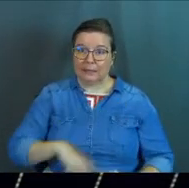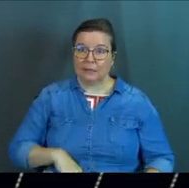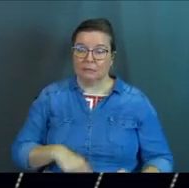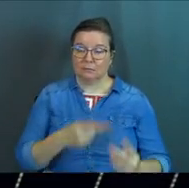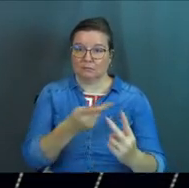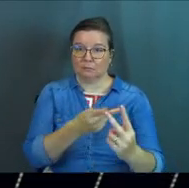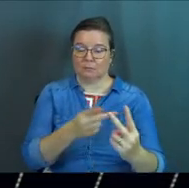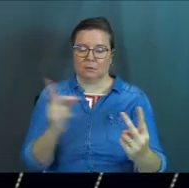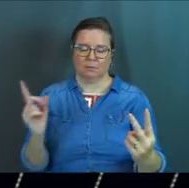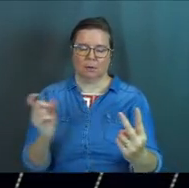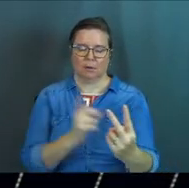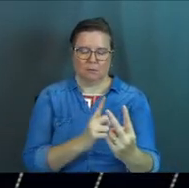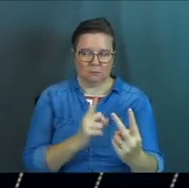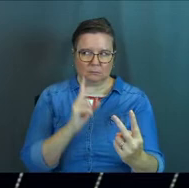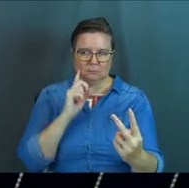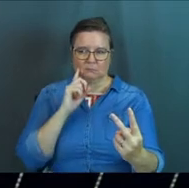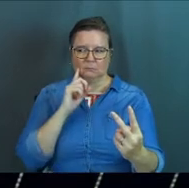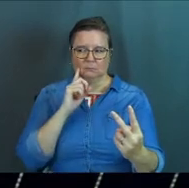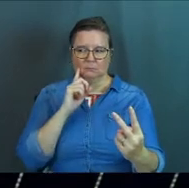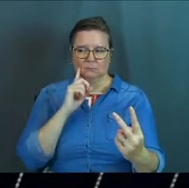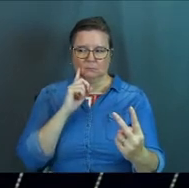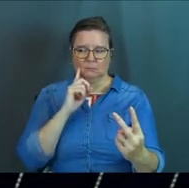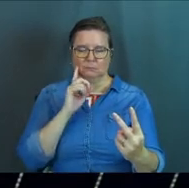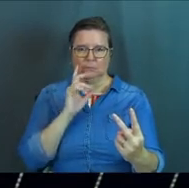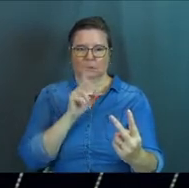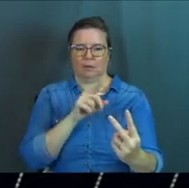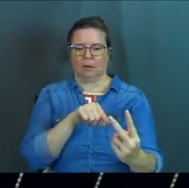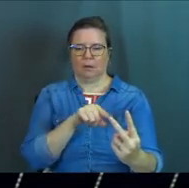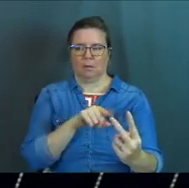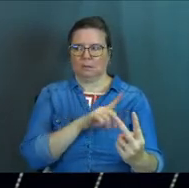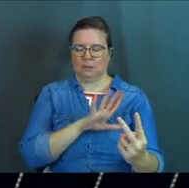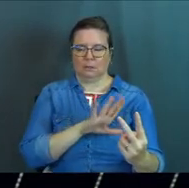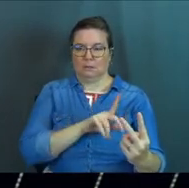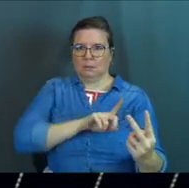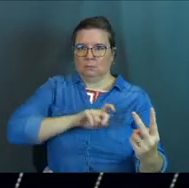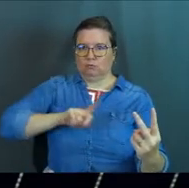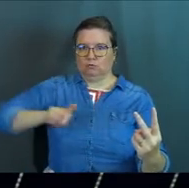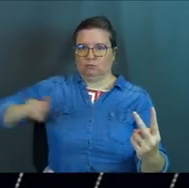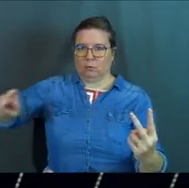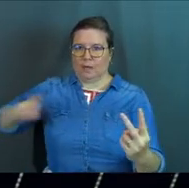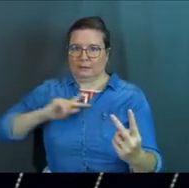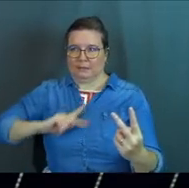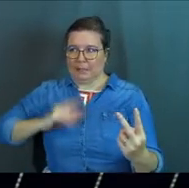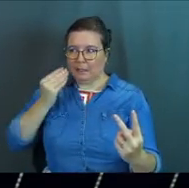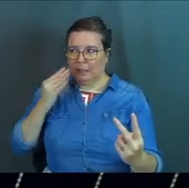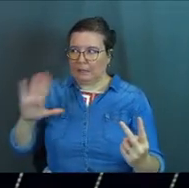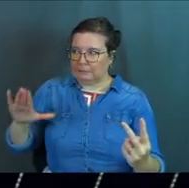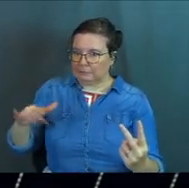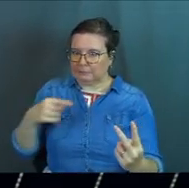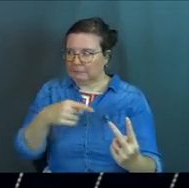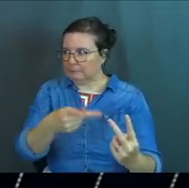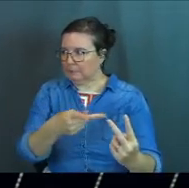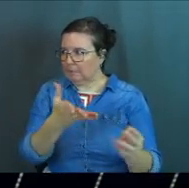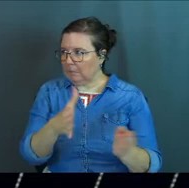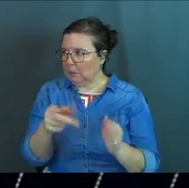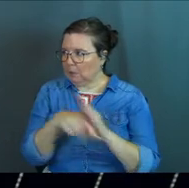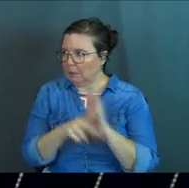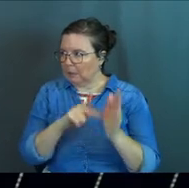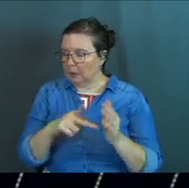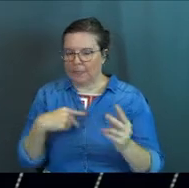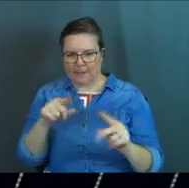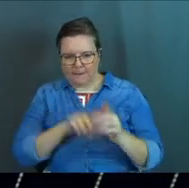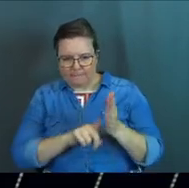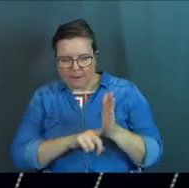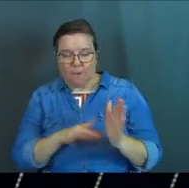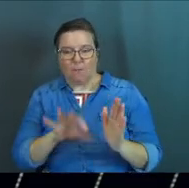the king. Long story short, he overhears it. He runs to the king's people. He lets them know about the plot. They investigate.